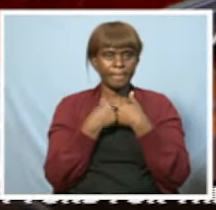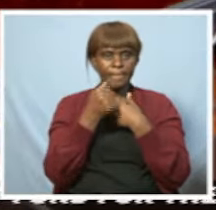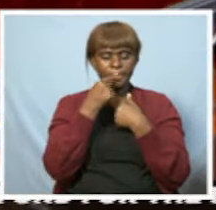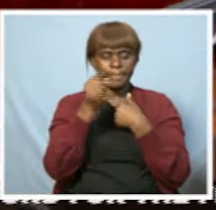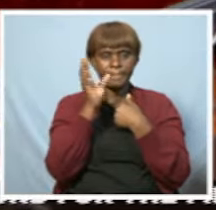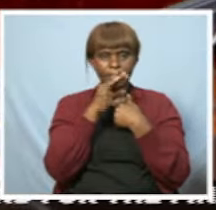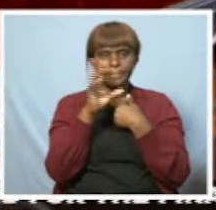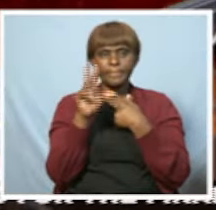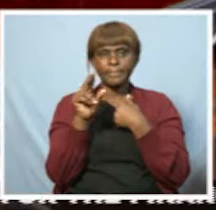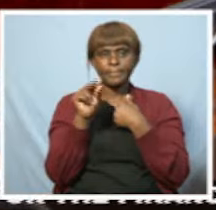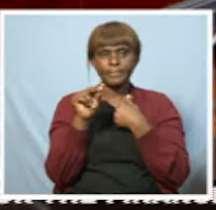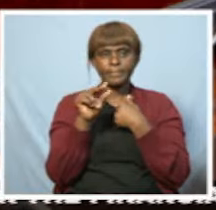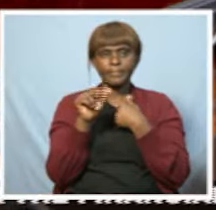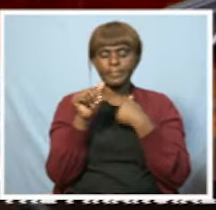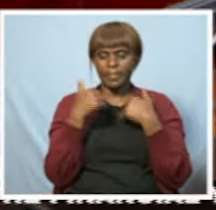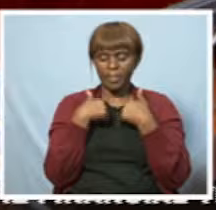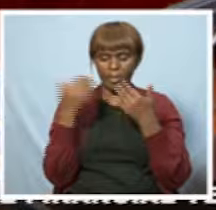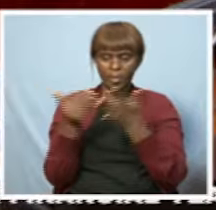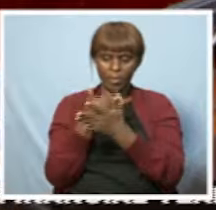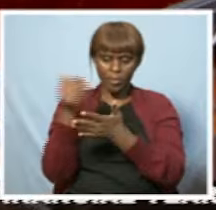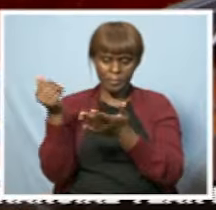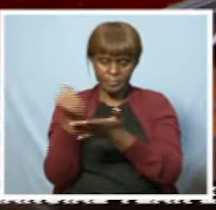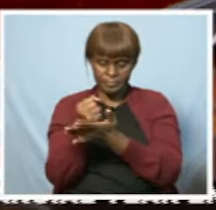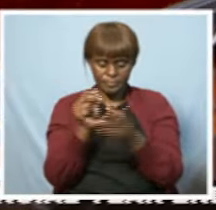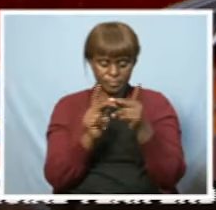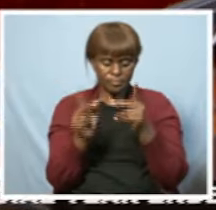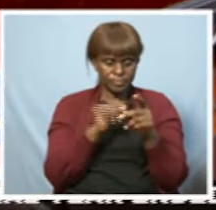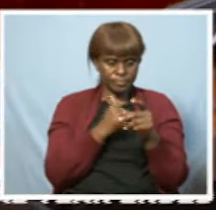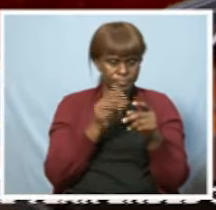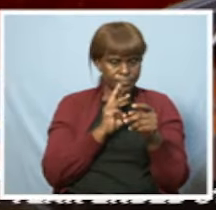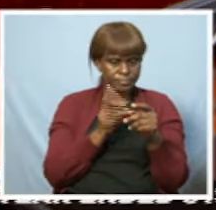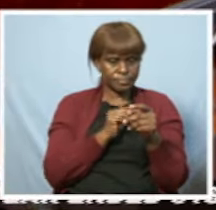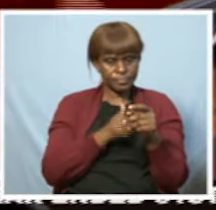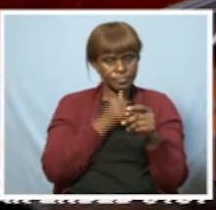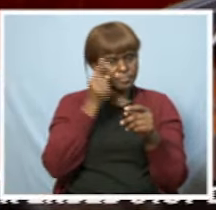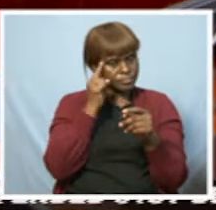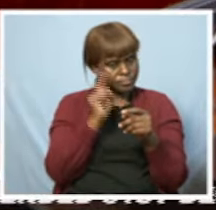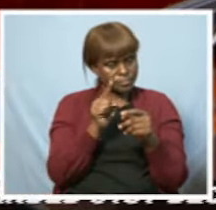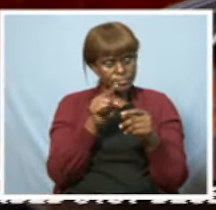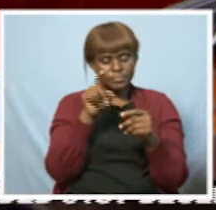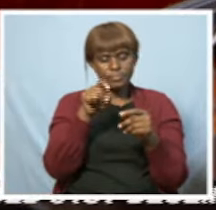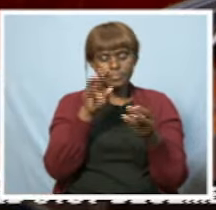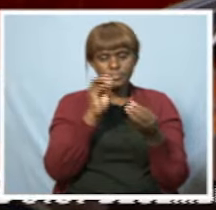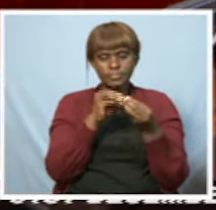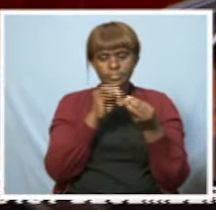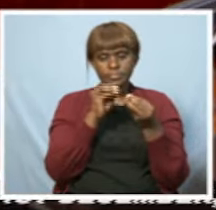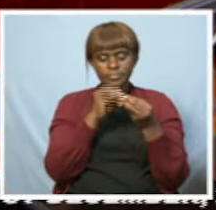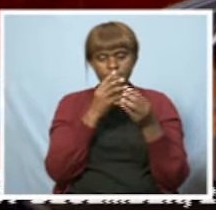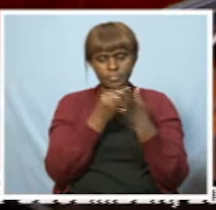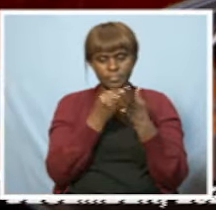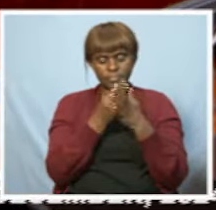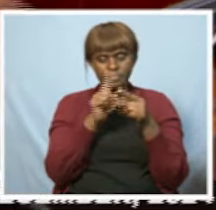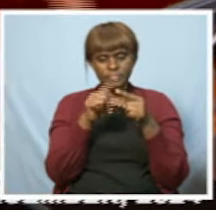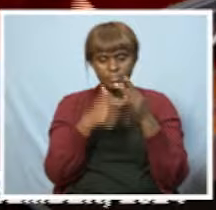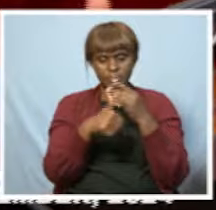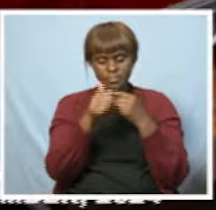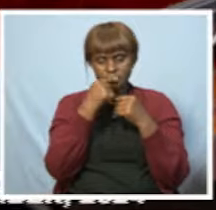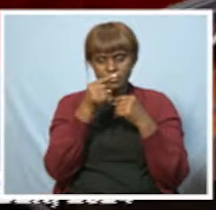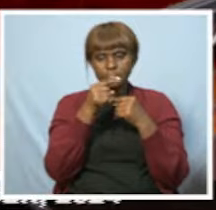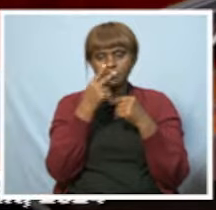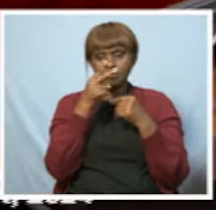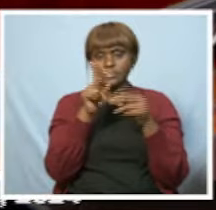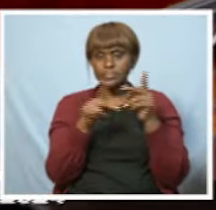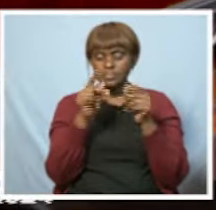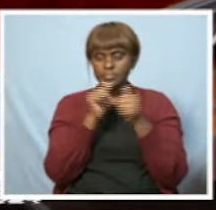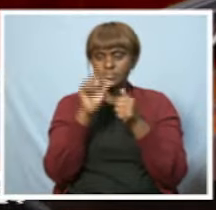that, no, we brought new people because we thought they needed more money. And yet you're saying you've seen people